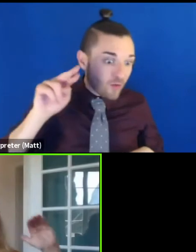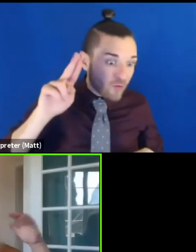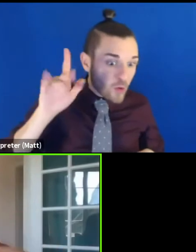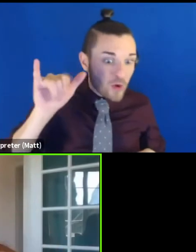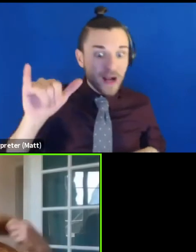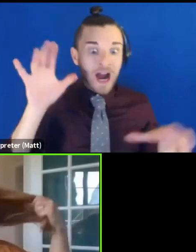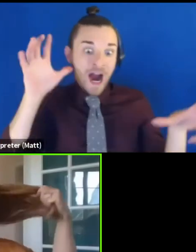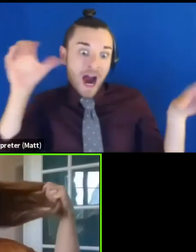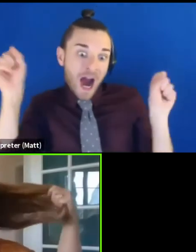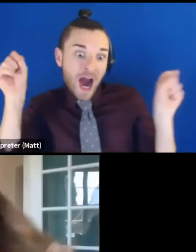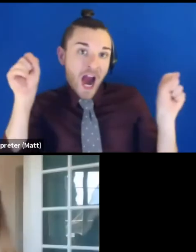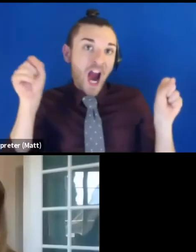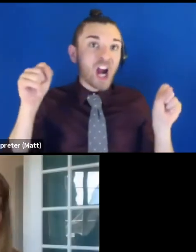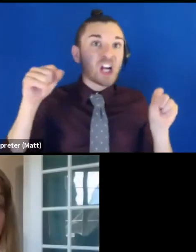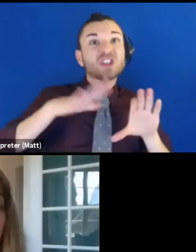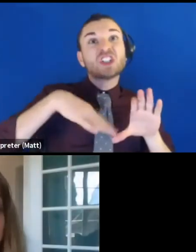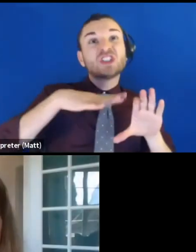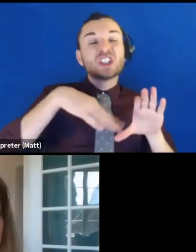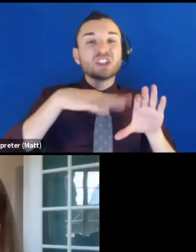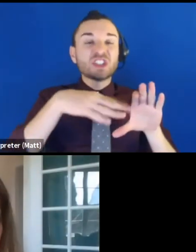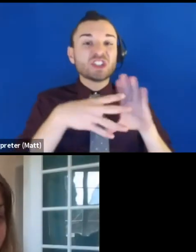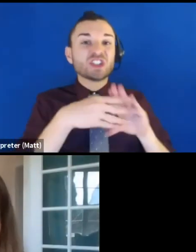loudness.